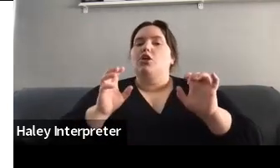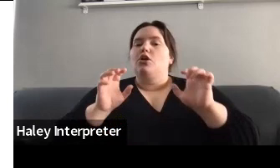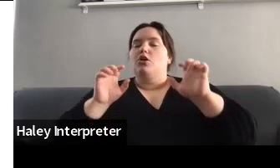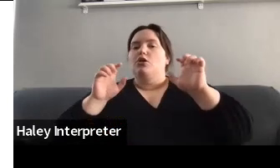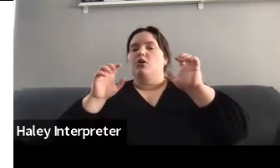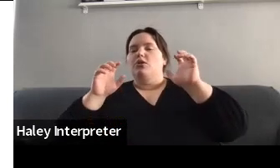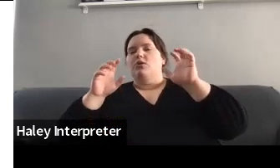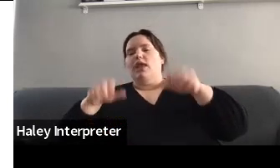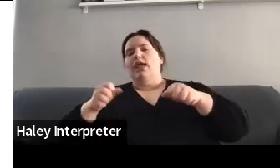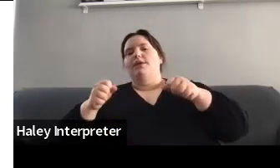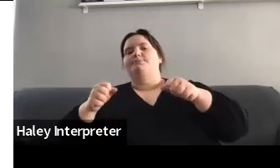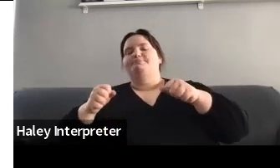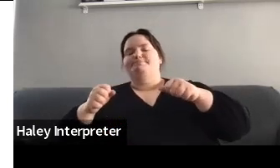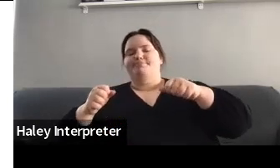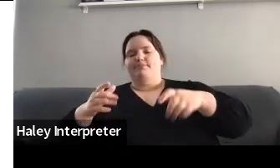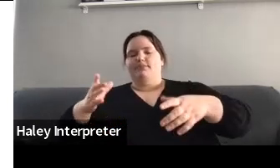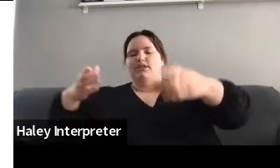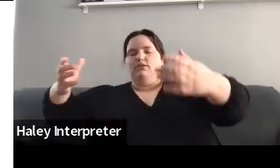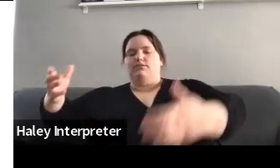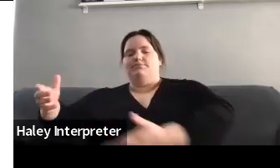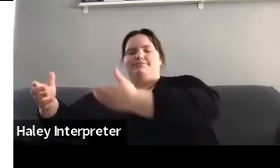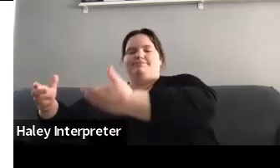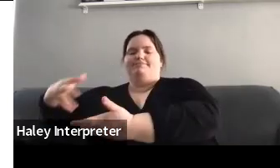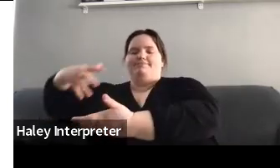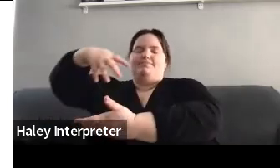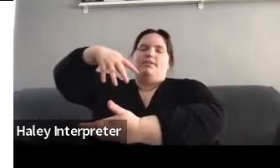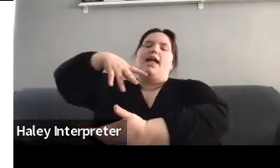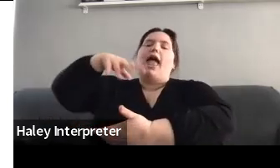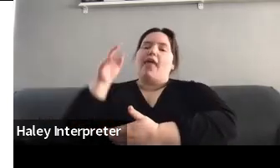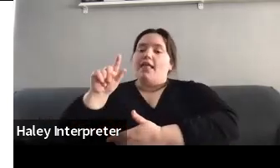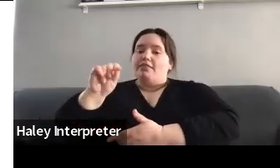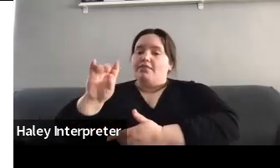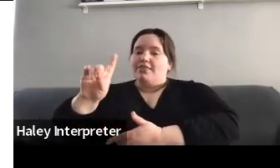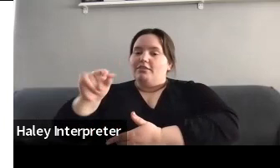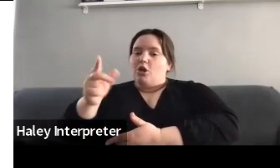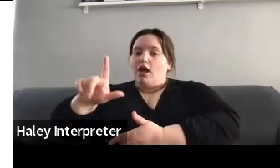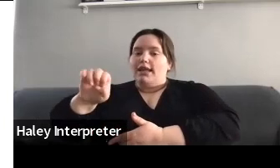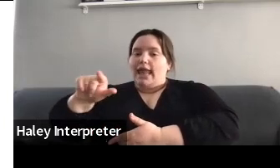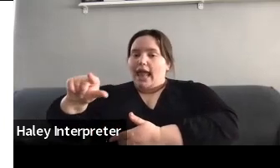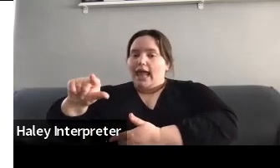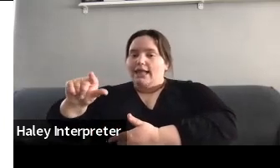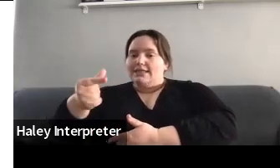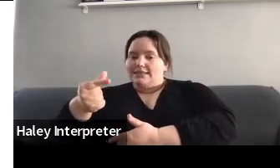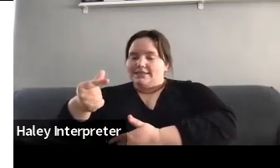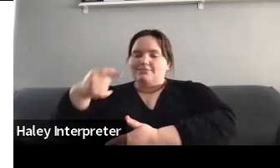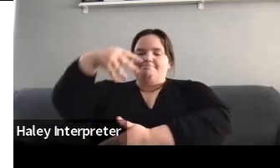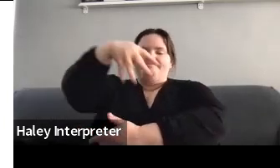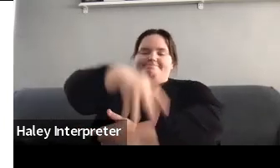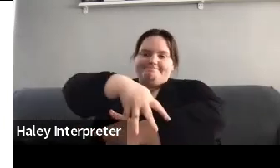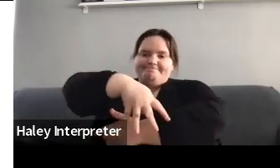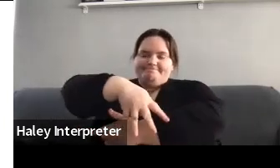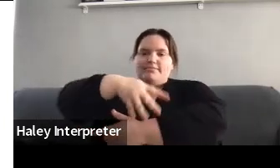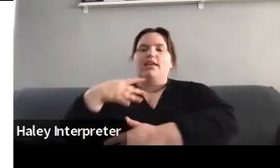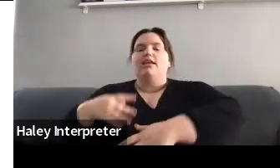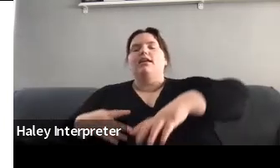paws through a sling, and then you can hang that from a pole. Um, and the